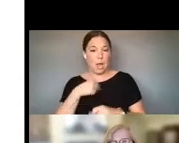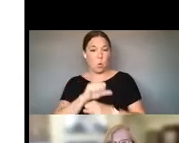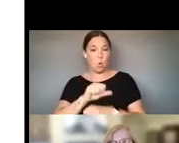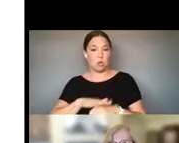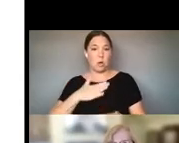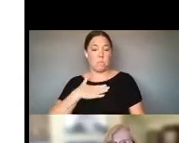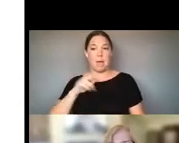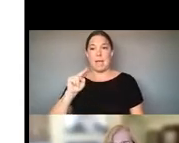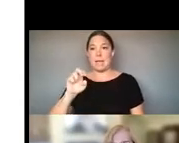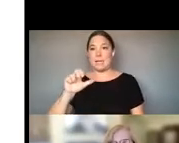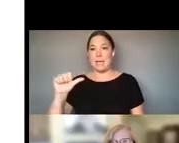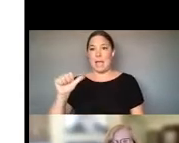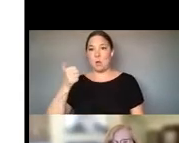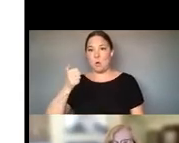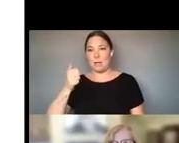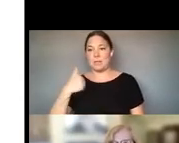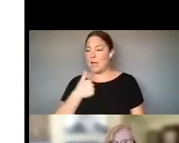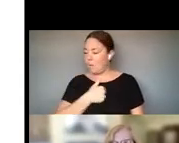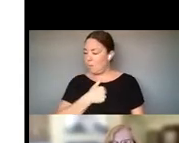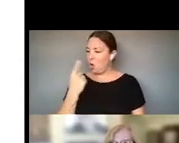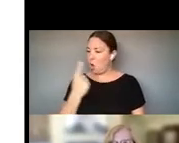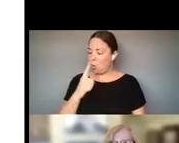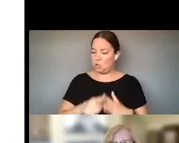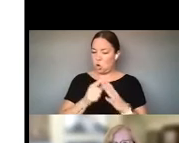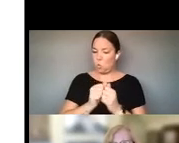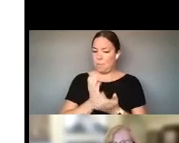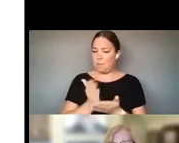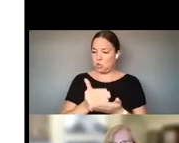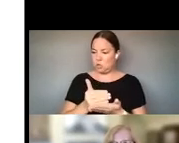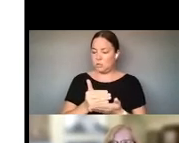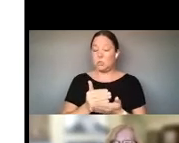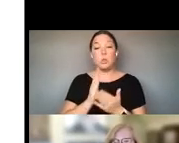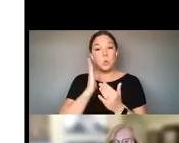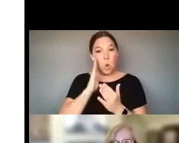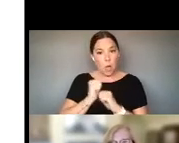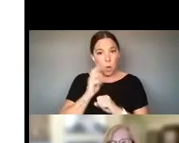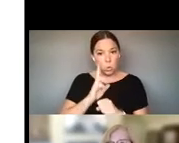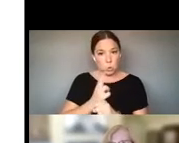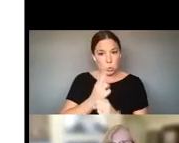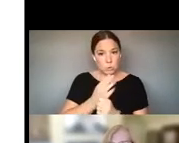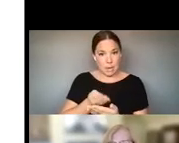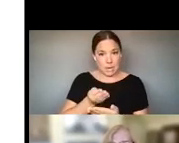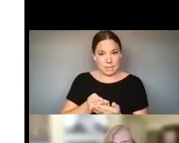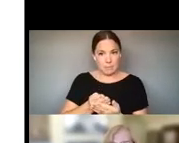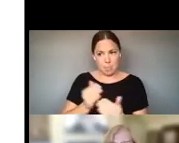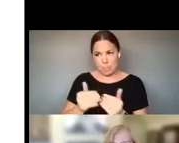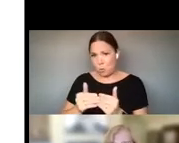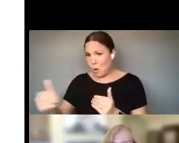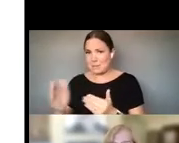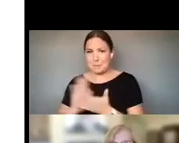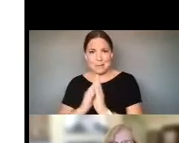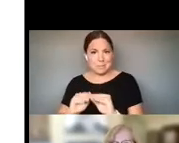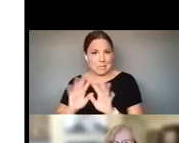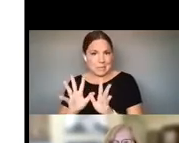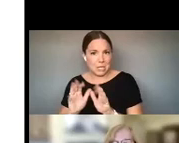grants, I already started with the budget. Once you know how you're going to spend the money, the rest becomes very clear about how